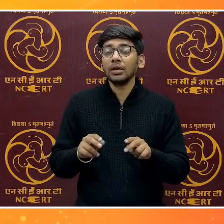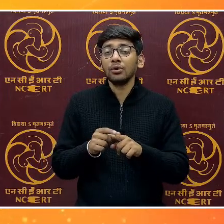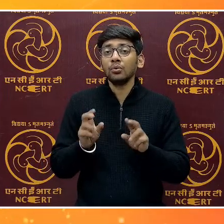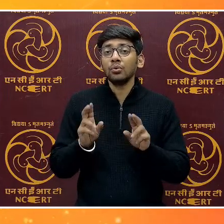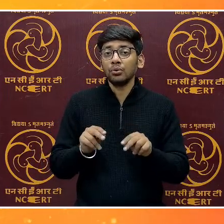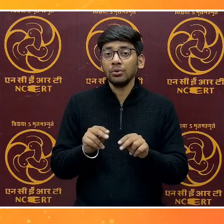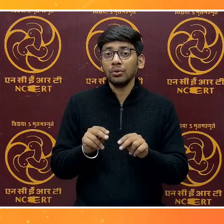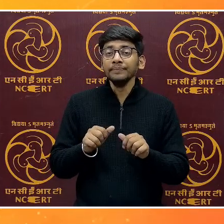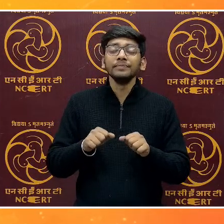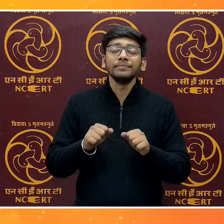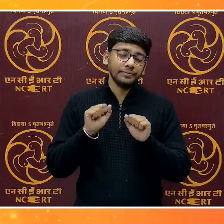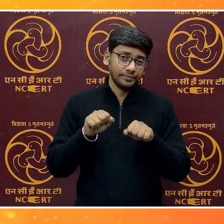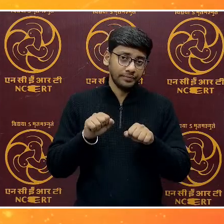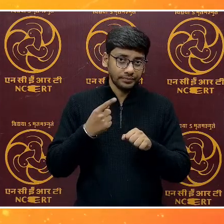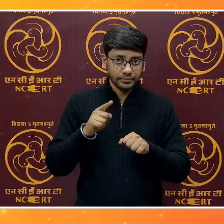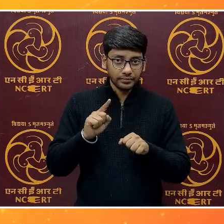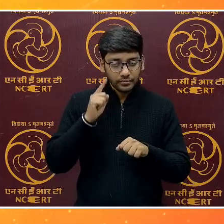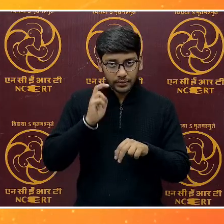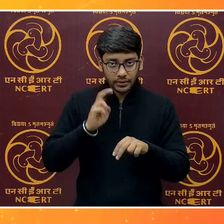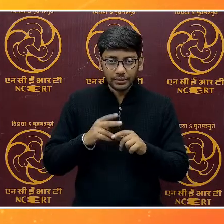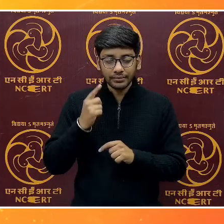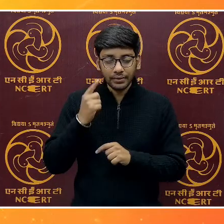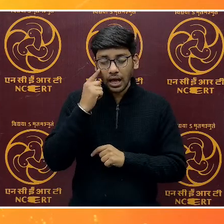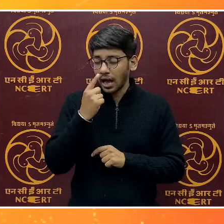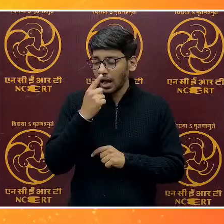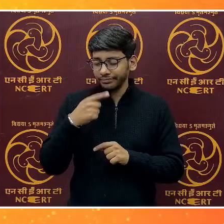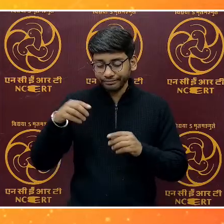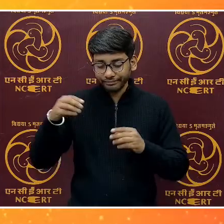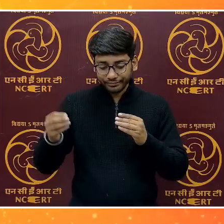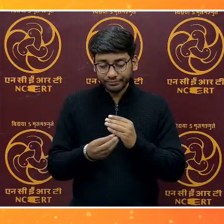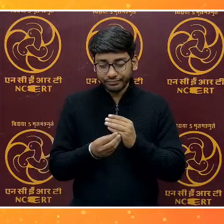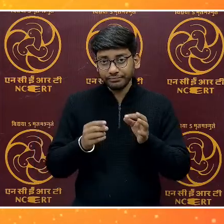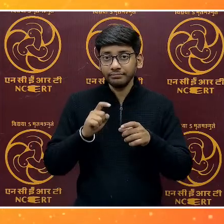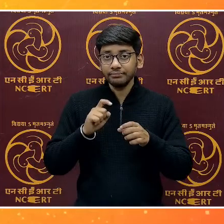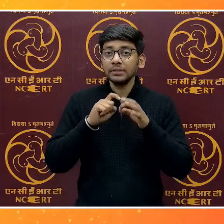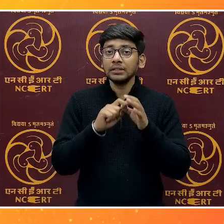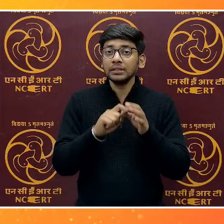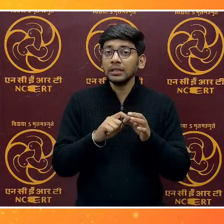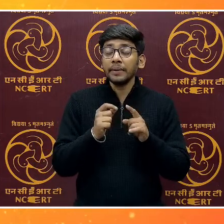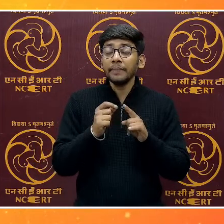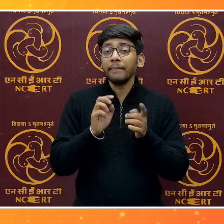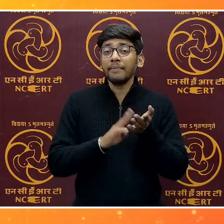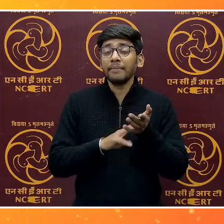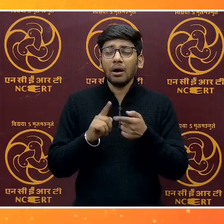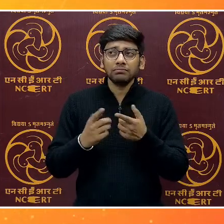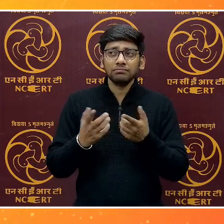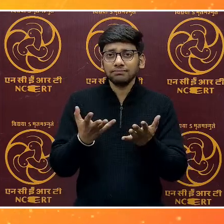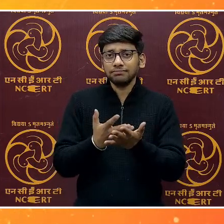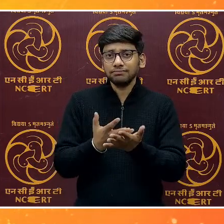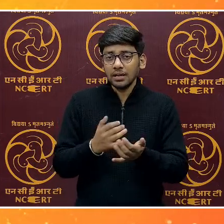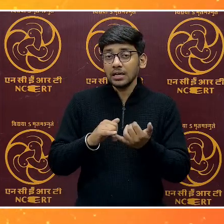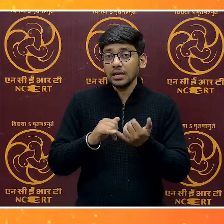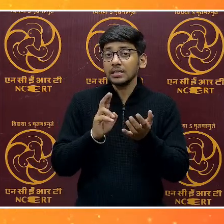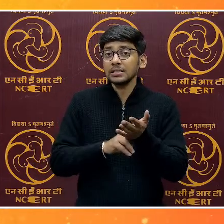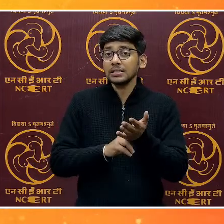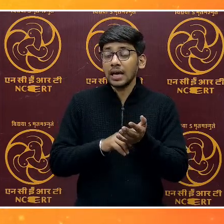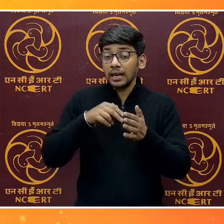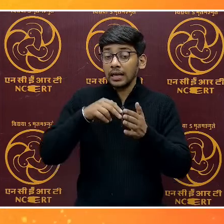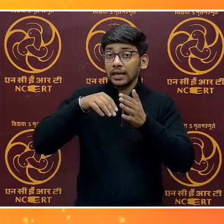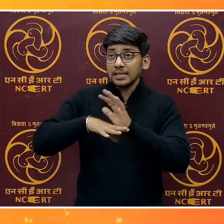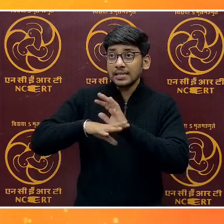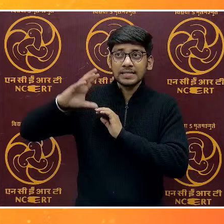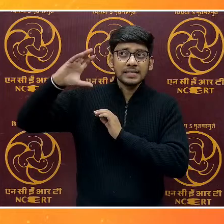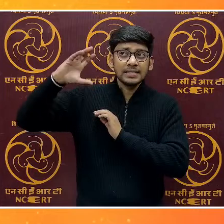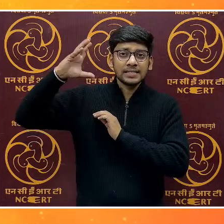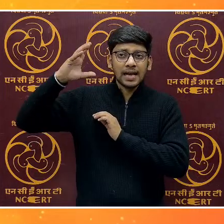again. Thank you. And here I have another question for you. The poem talks about the sun in the sky. What